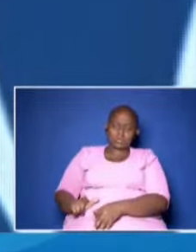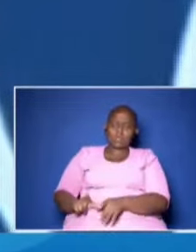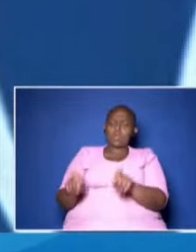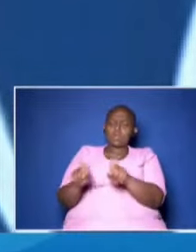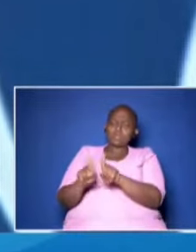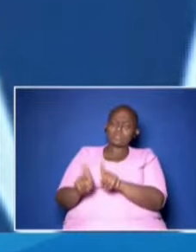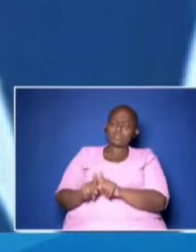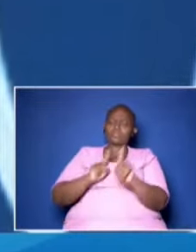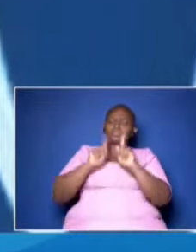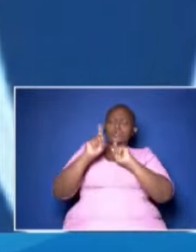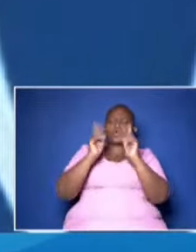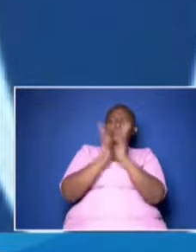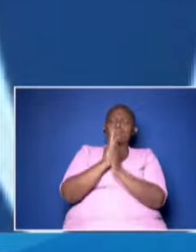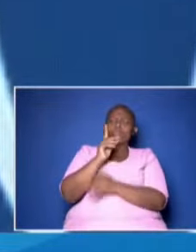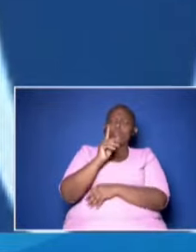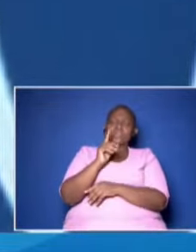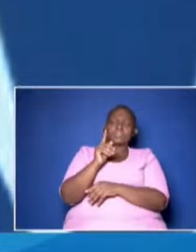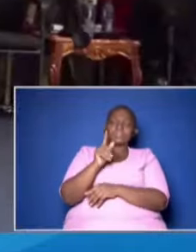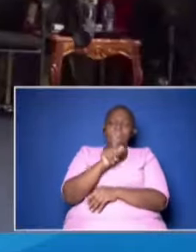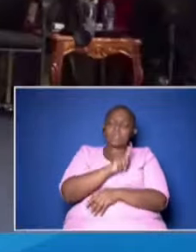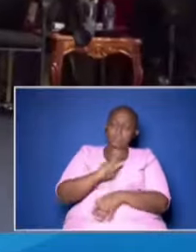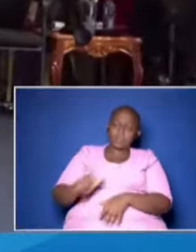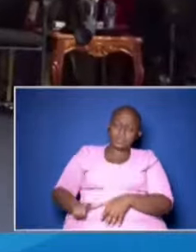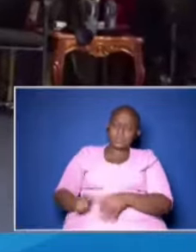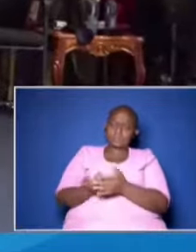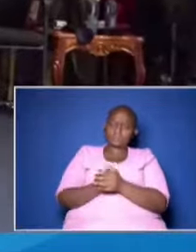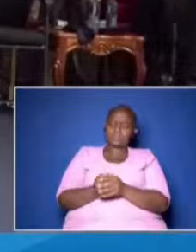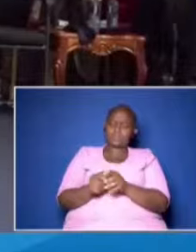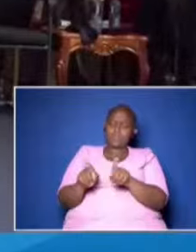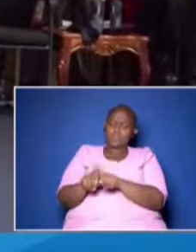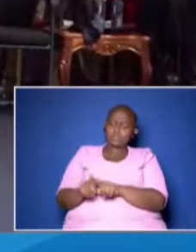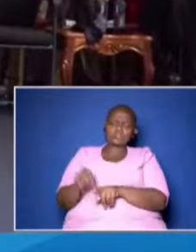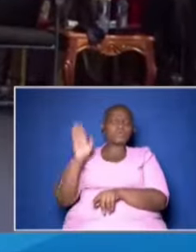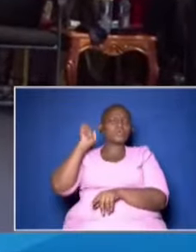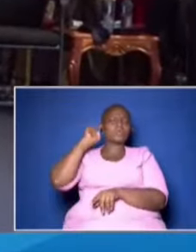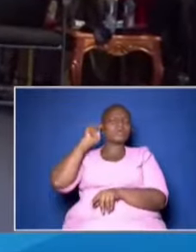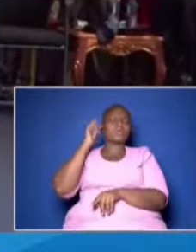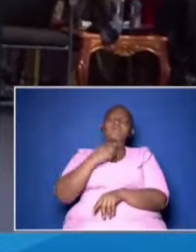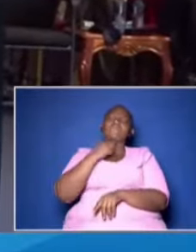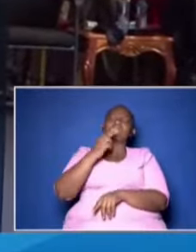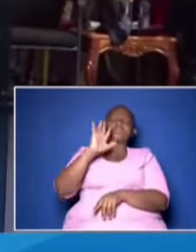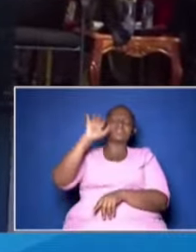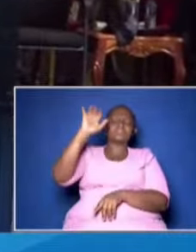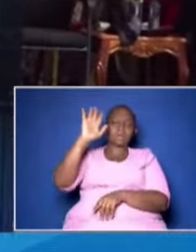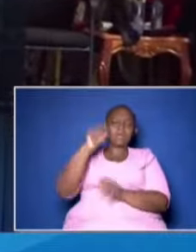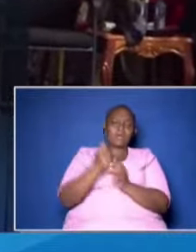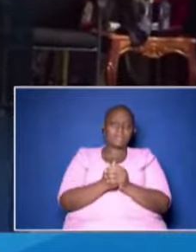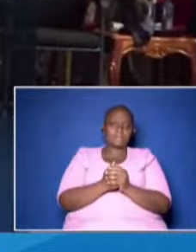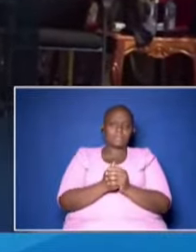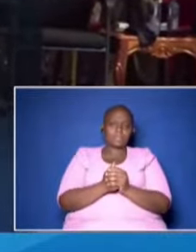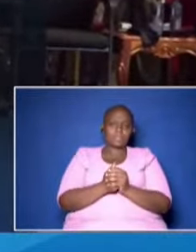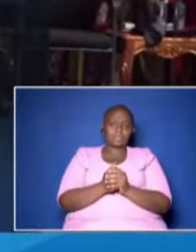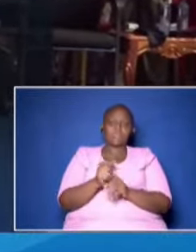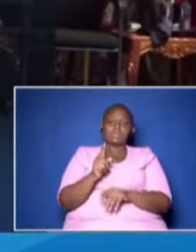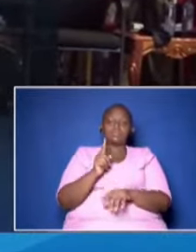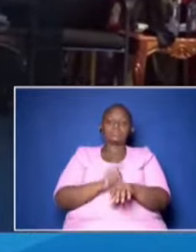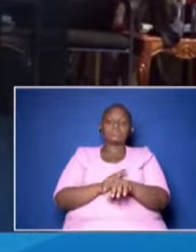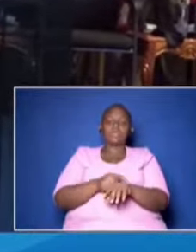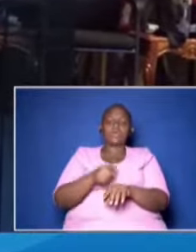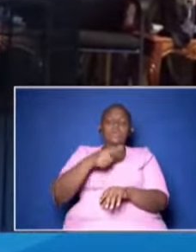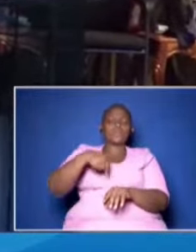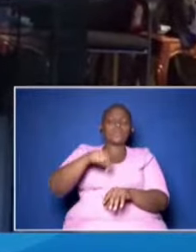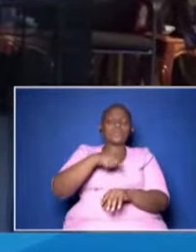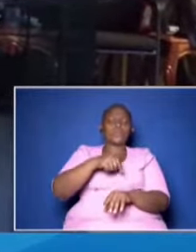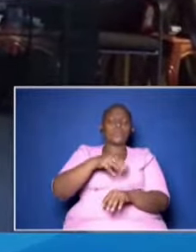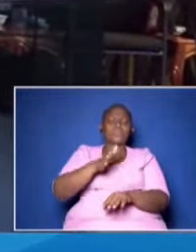with him and hear his lovely voice so when we sing now